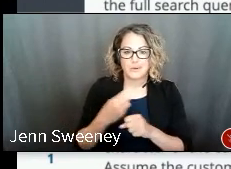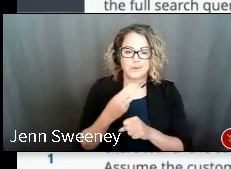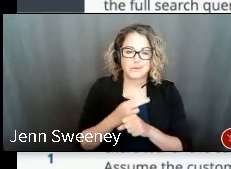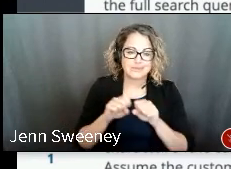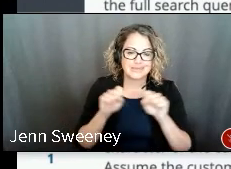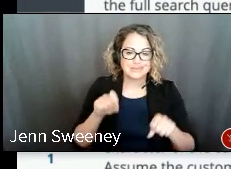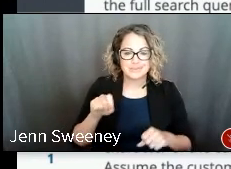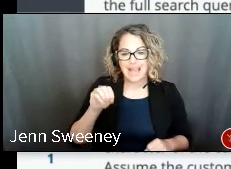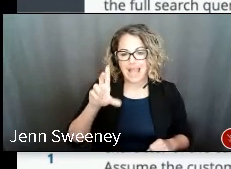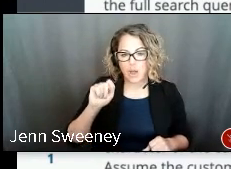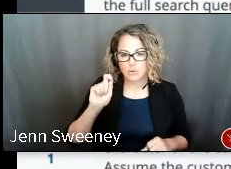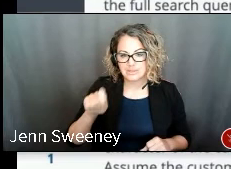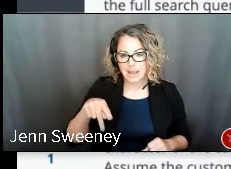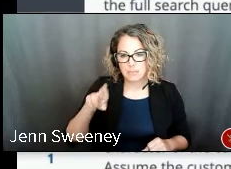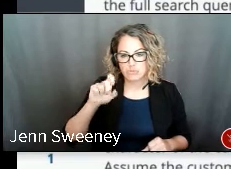system.out.println here.